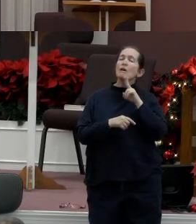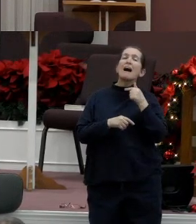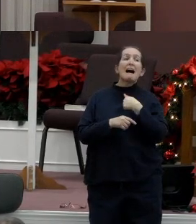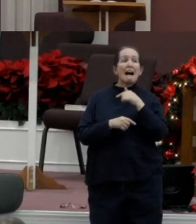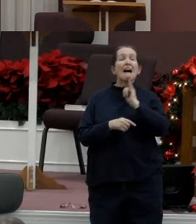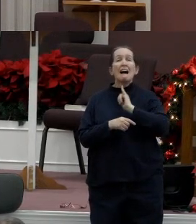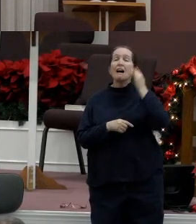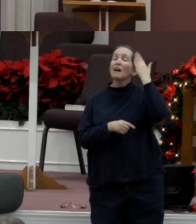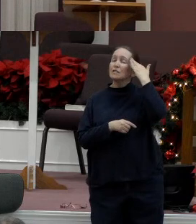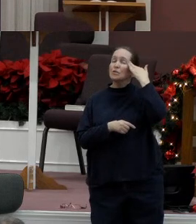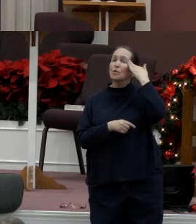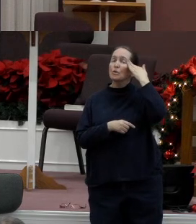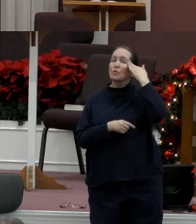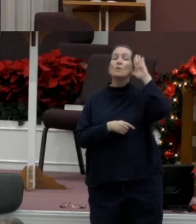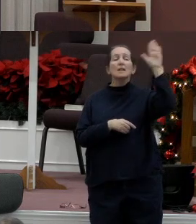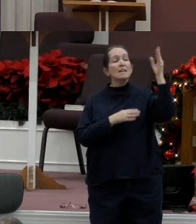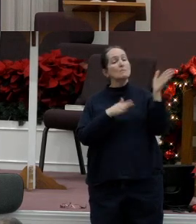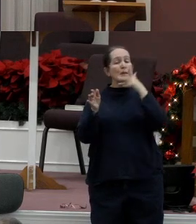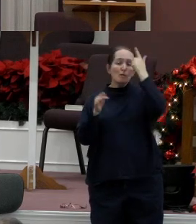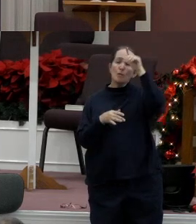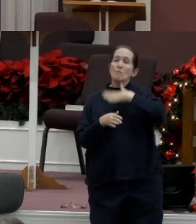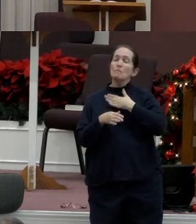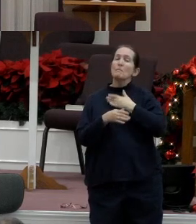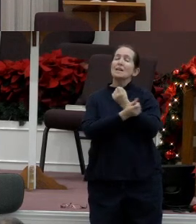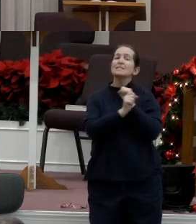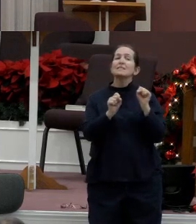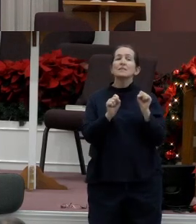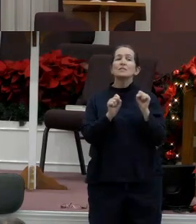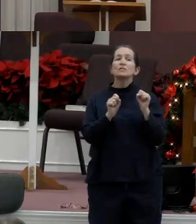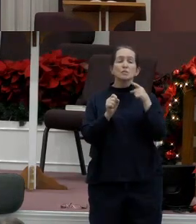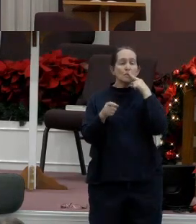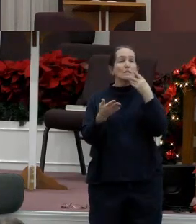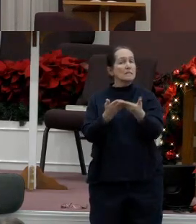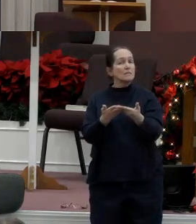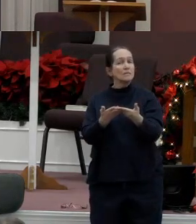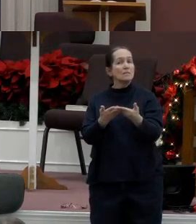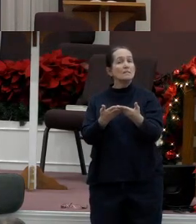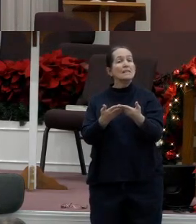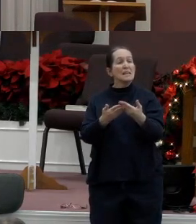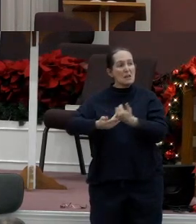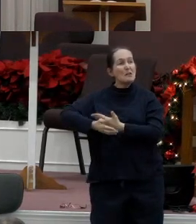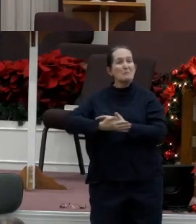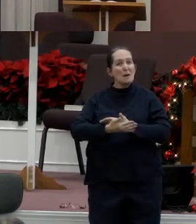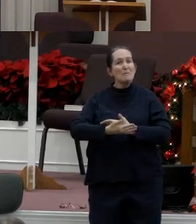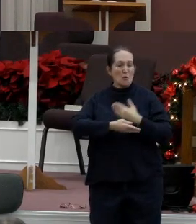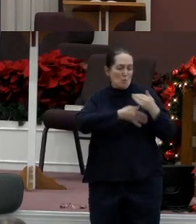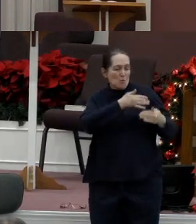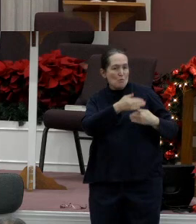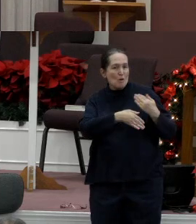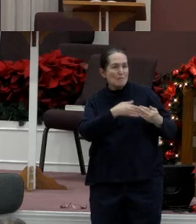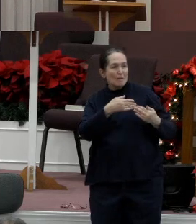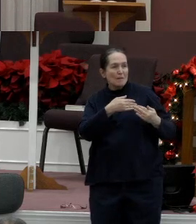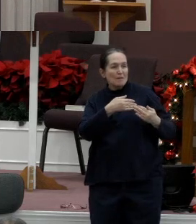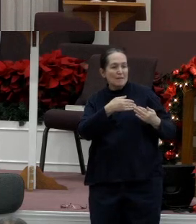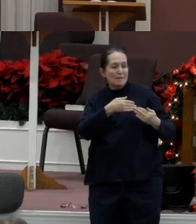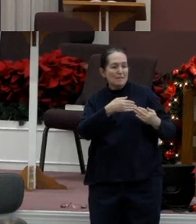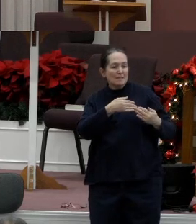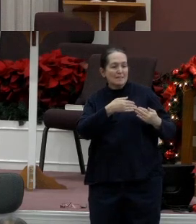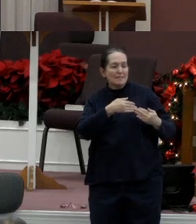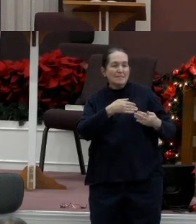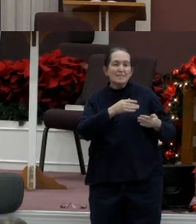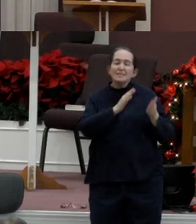I know His plan for my salvation is evidenced in a babe wrapped in cloths and lying in a